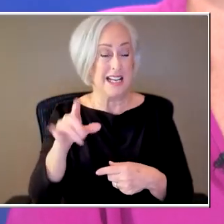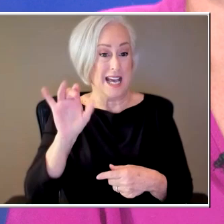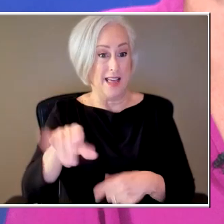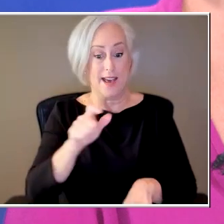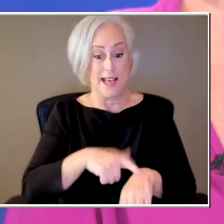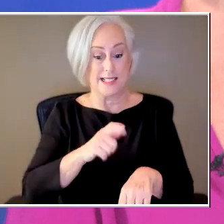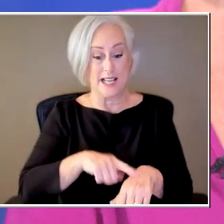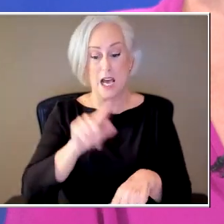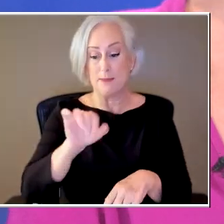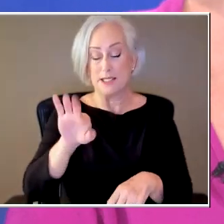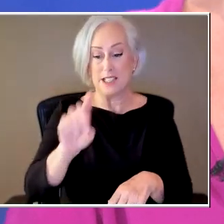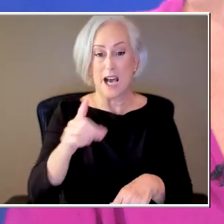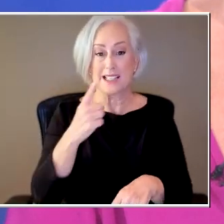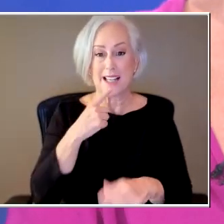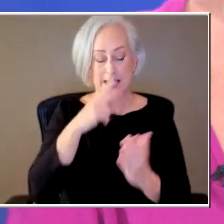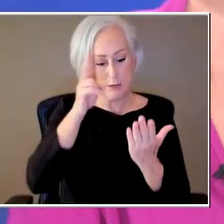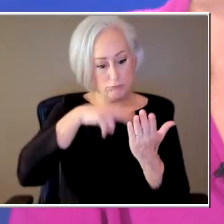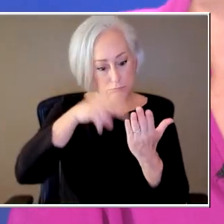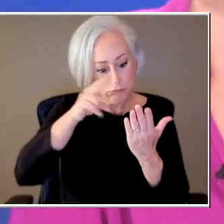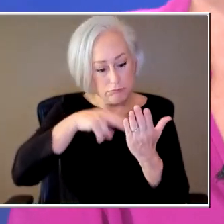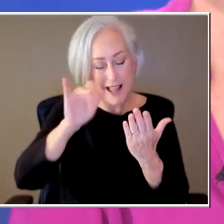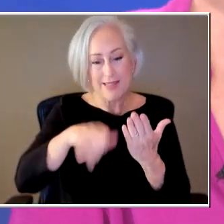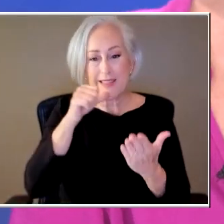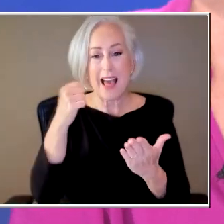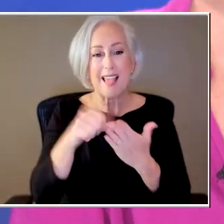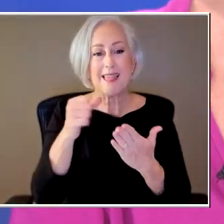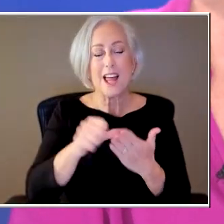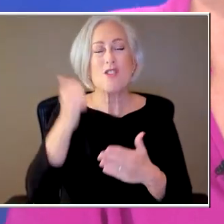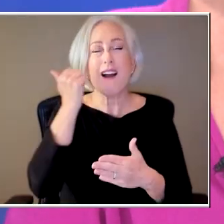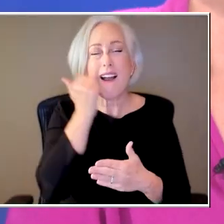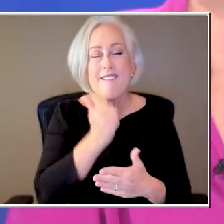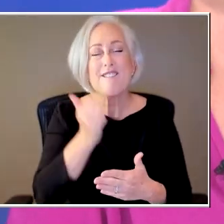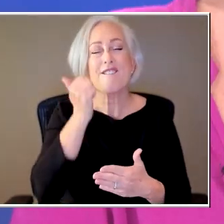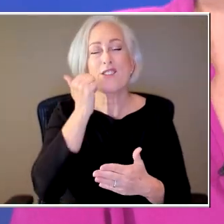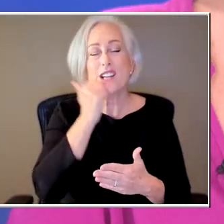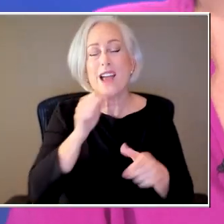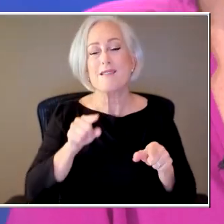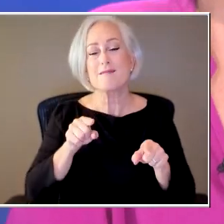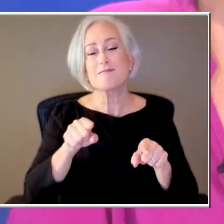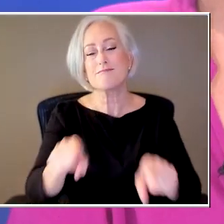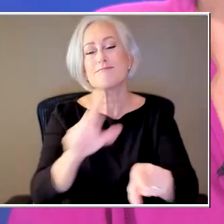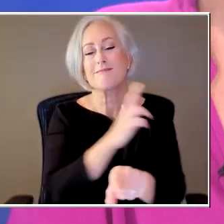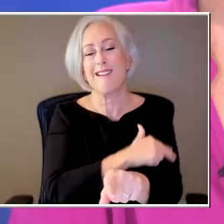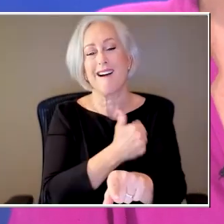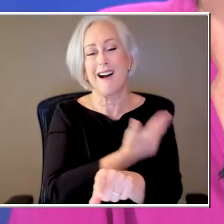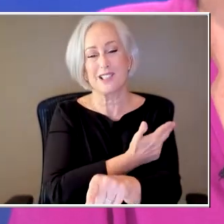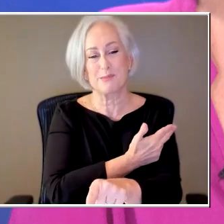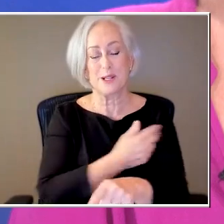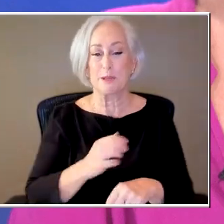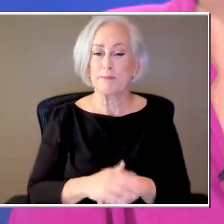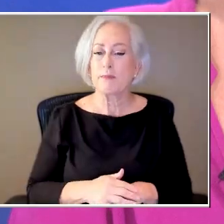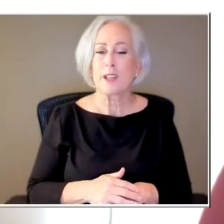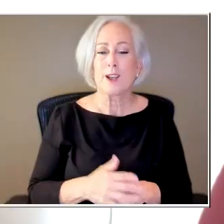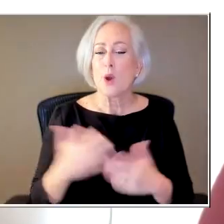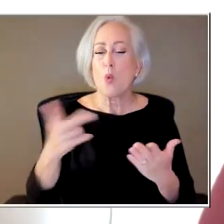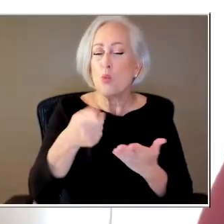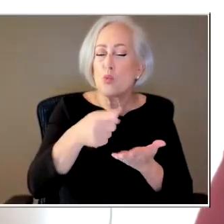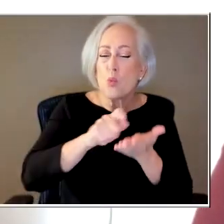said that he read that letter that you sent him every day in the hospital. Tell us a little bit about what you wrote to him.